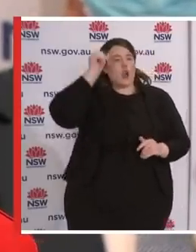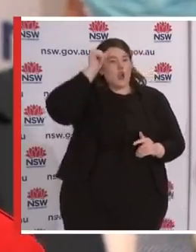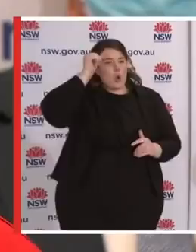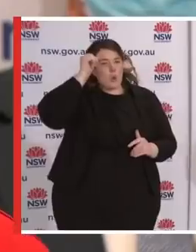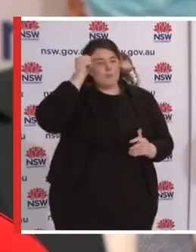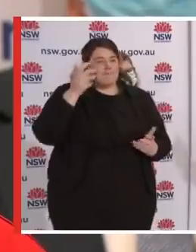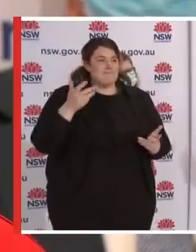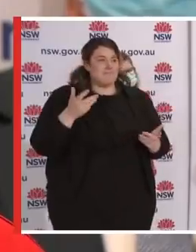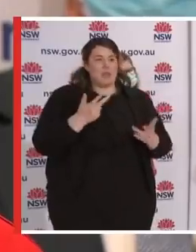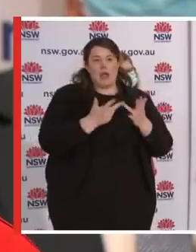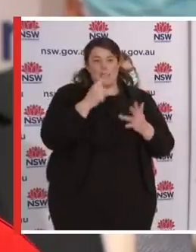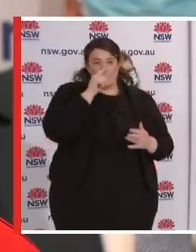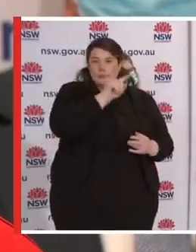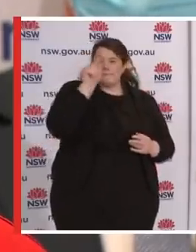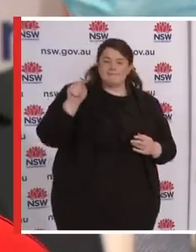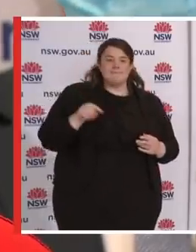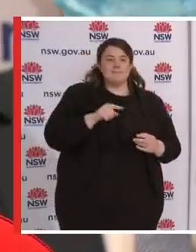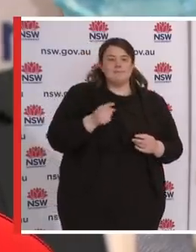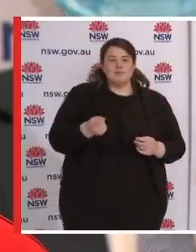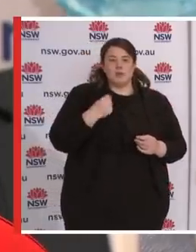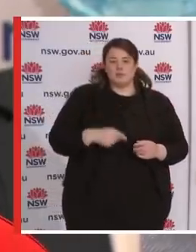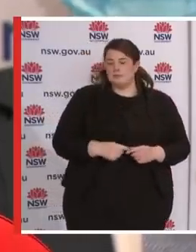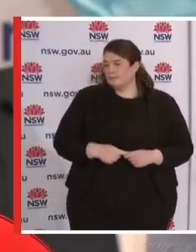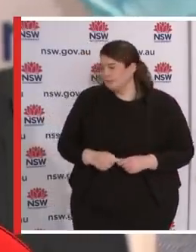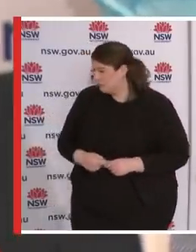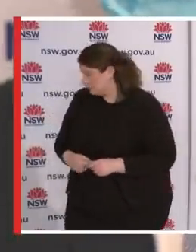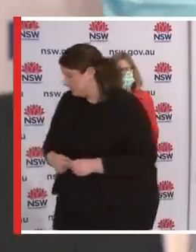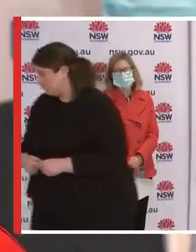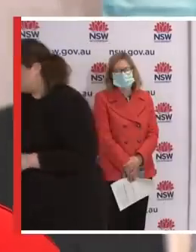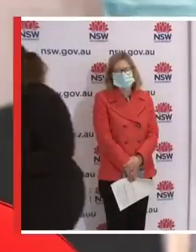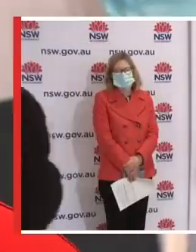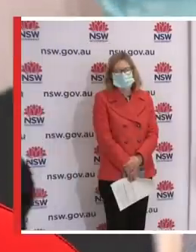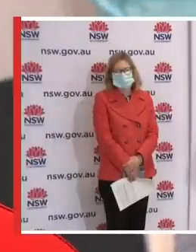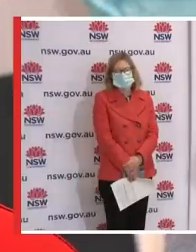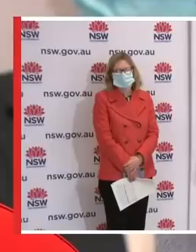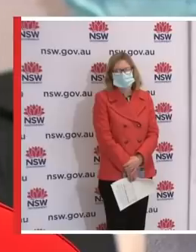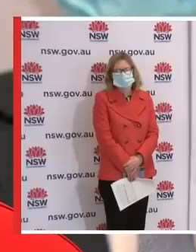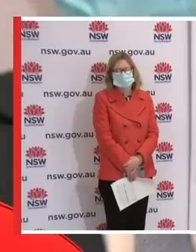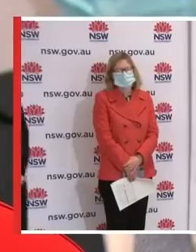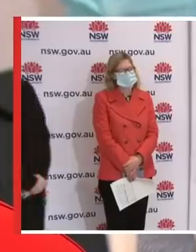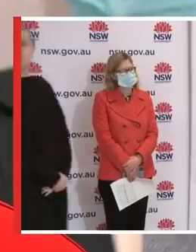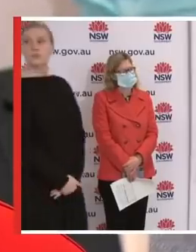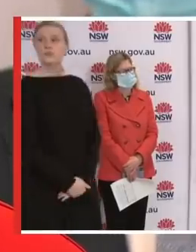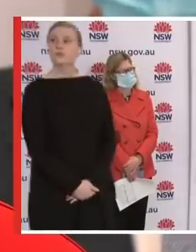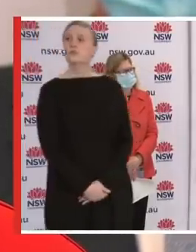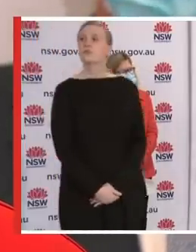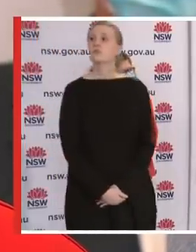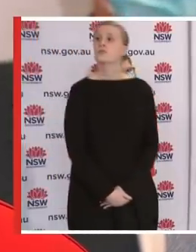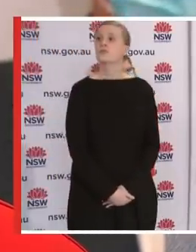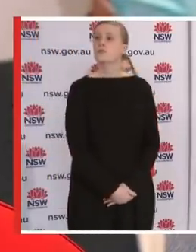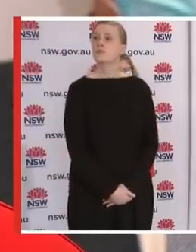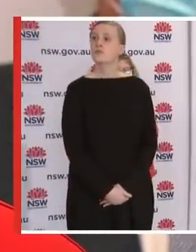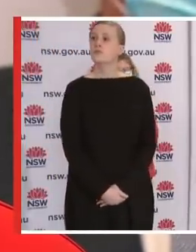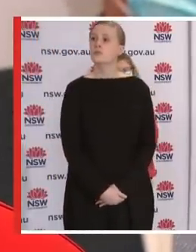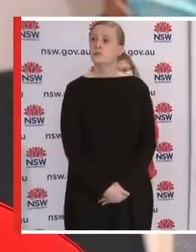other people around who've been told that, yes. Dr. Are you worried about the capacity of our current hospital system and the ICU